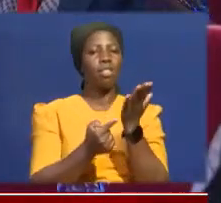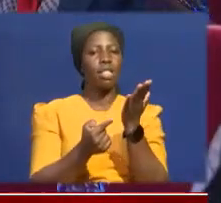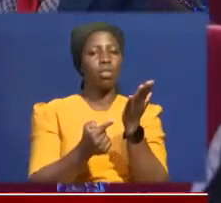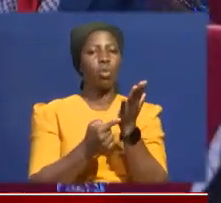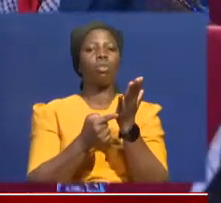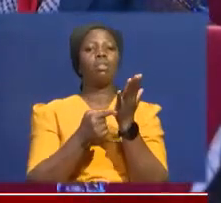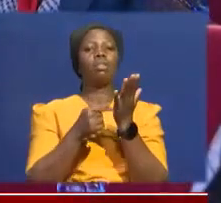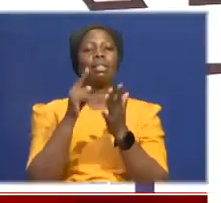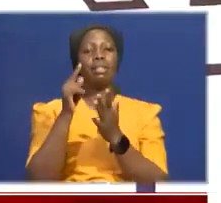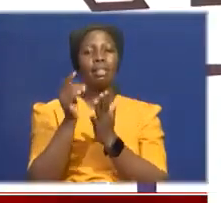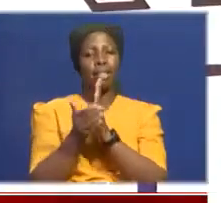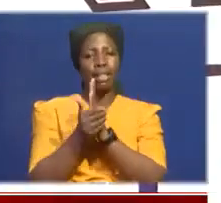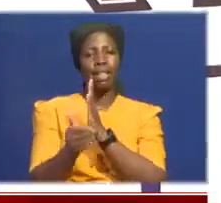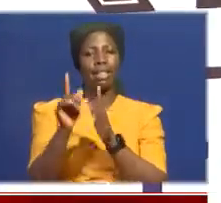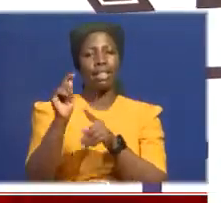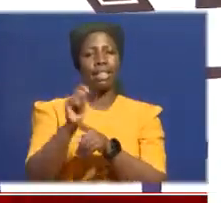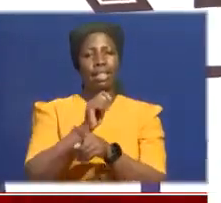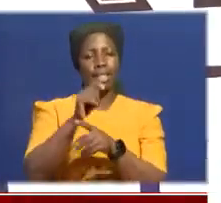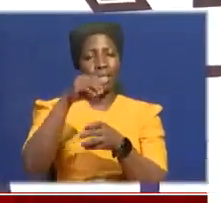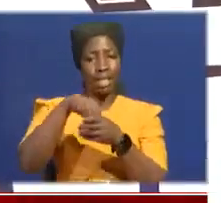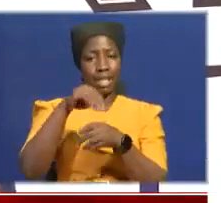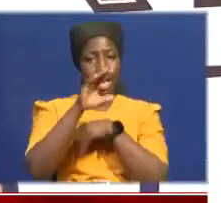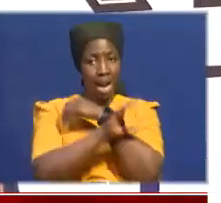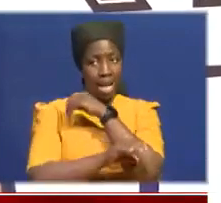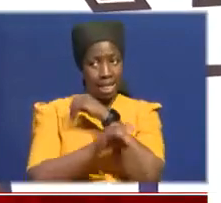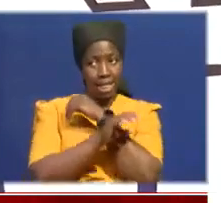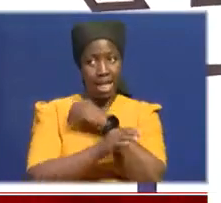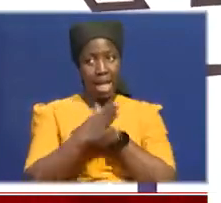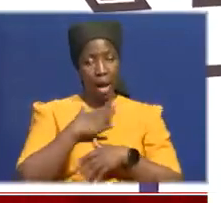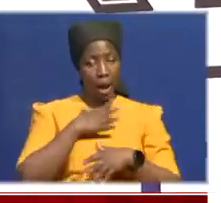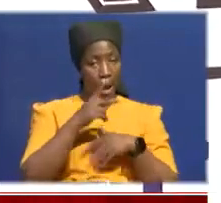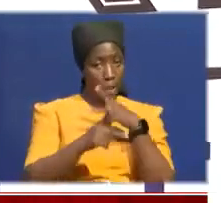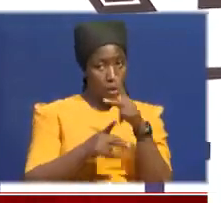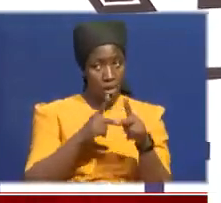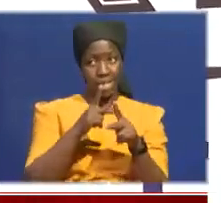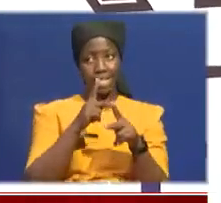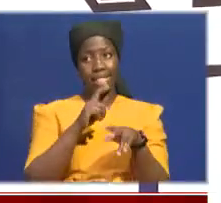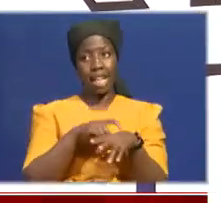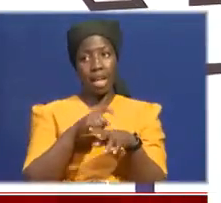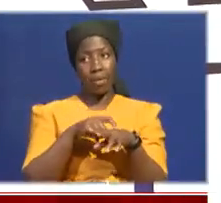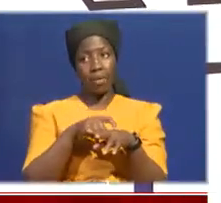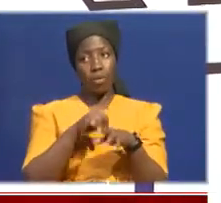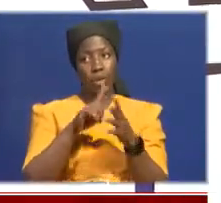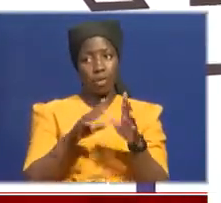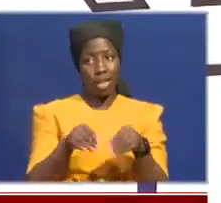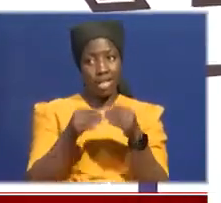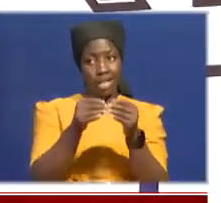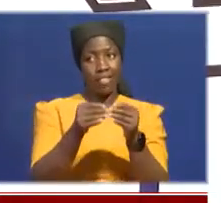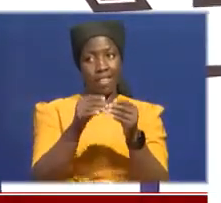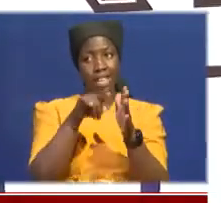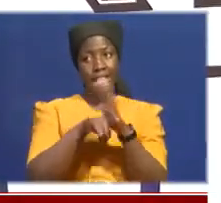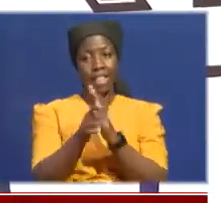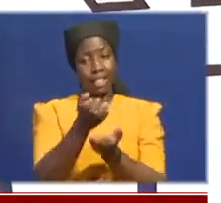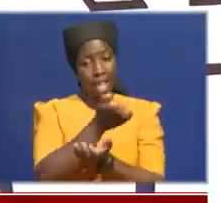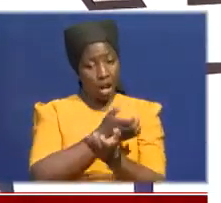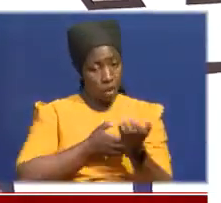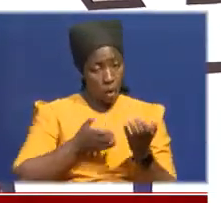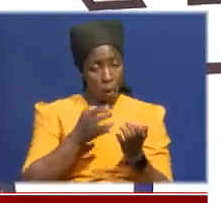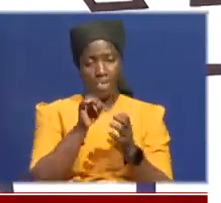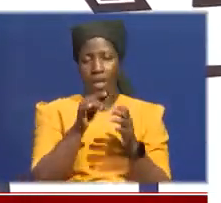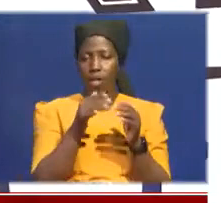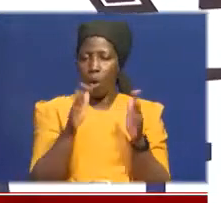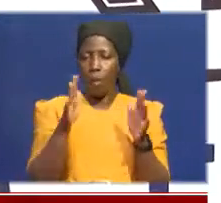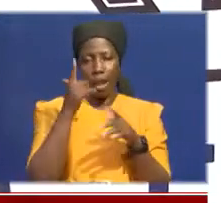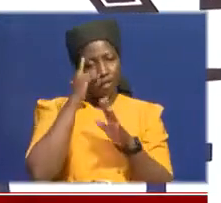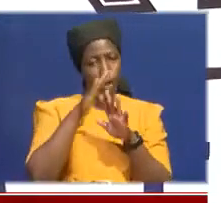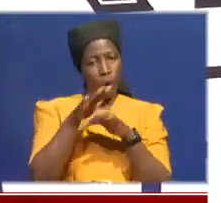the country. Our programs, our courses, the ones that we are providing in the gig economy initiative, they are open for everyone. So